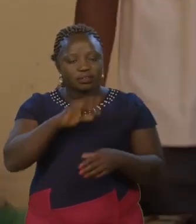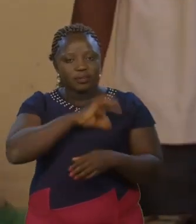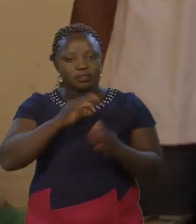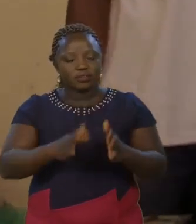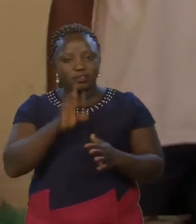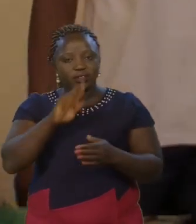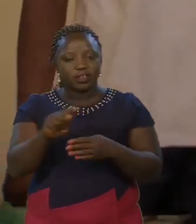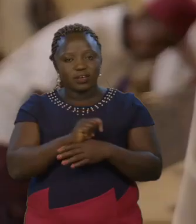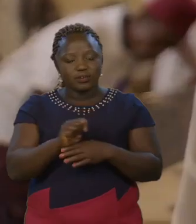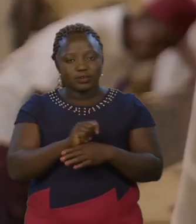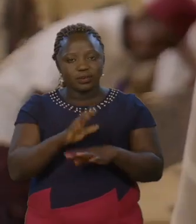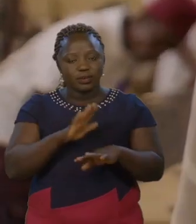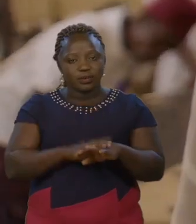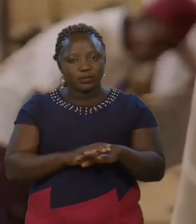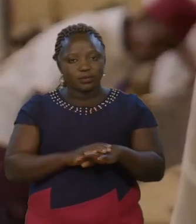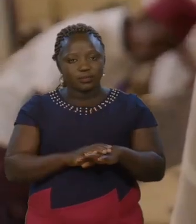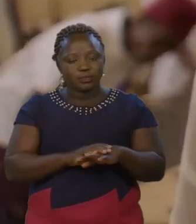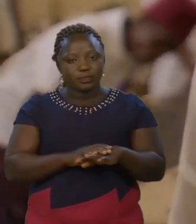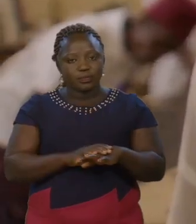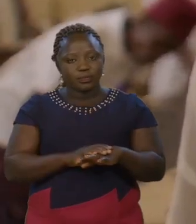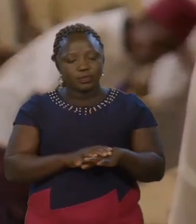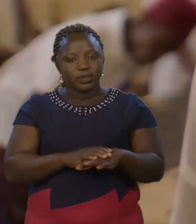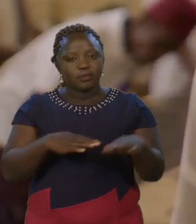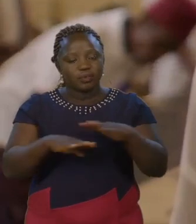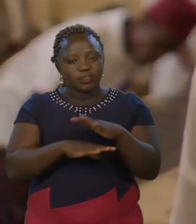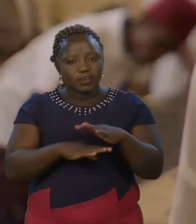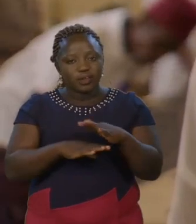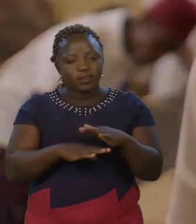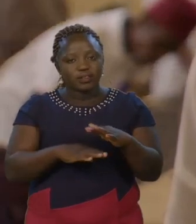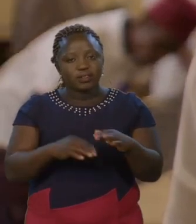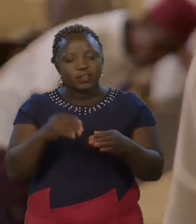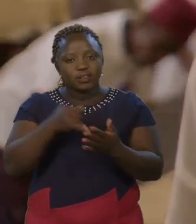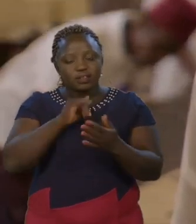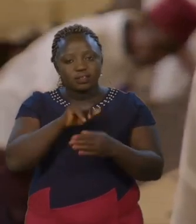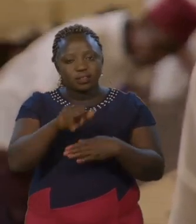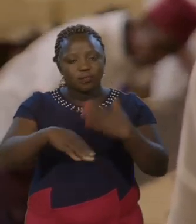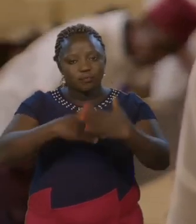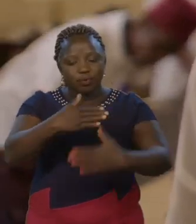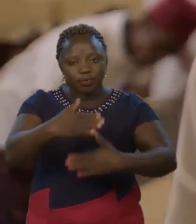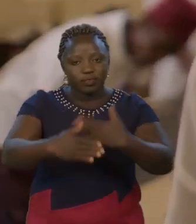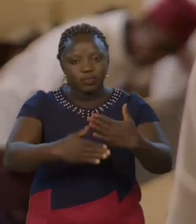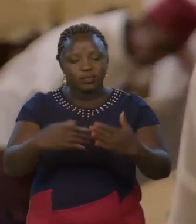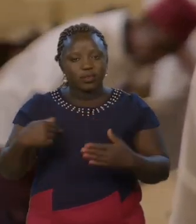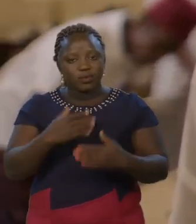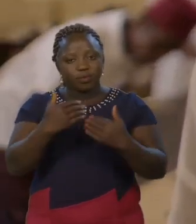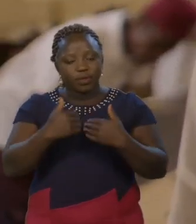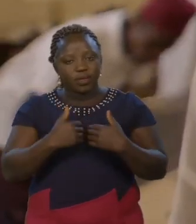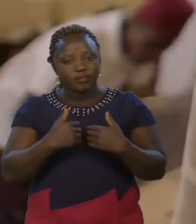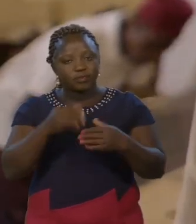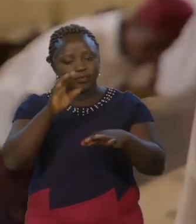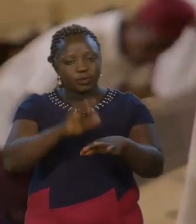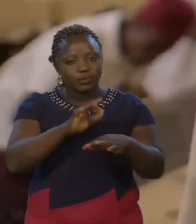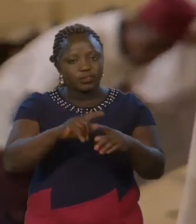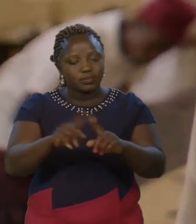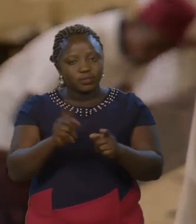of the program were trained. Basically, fabrication is a process. We touch through